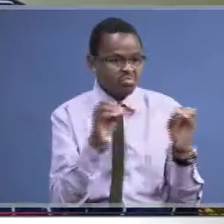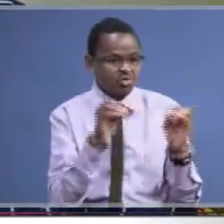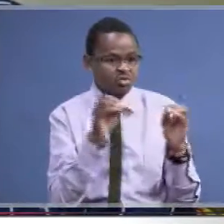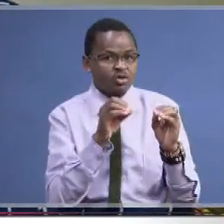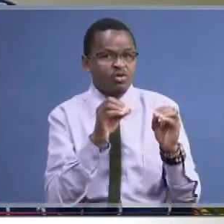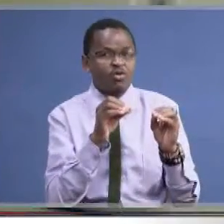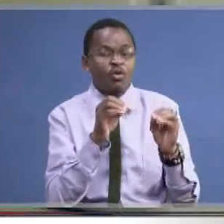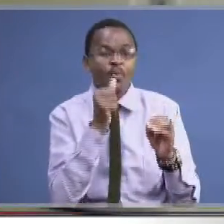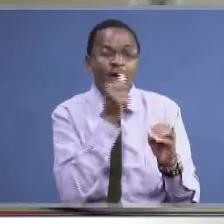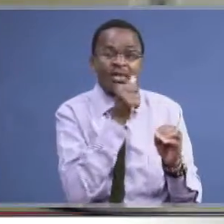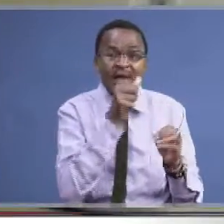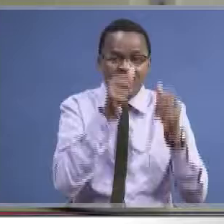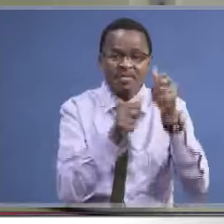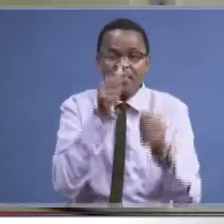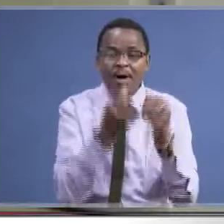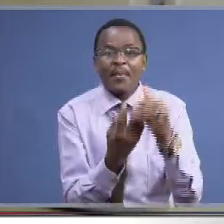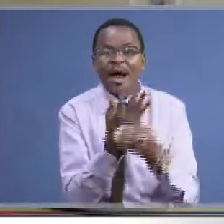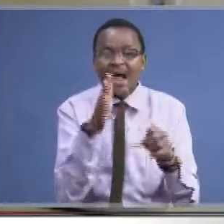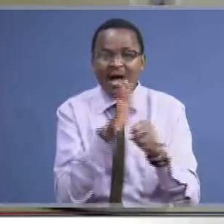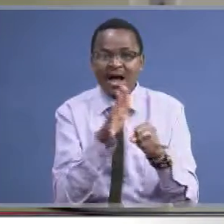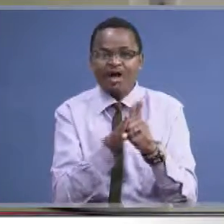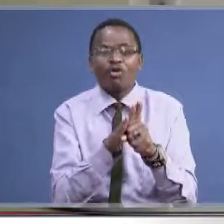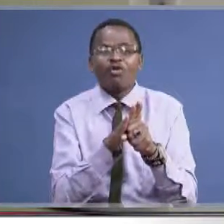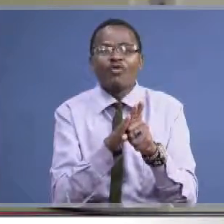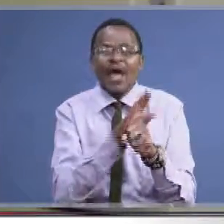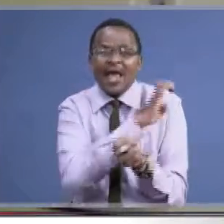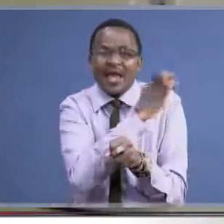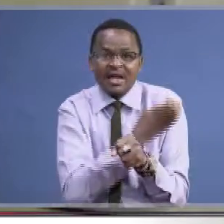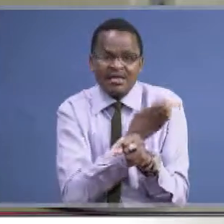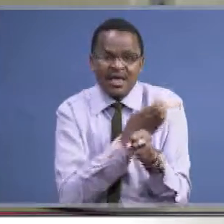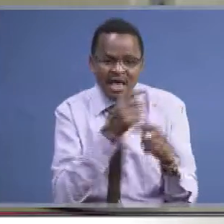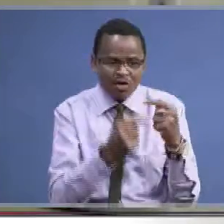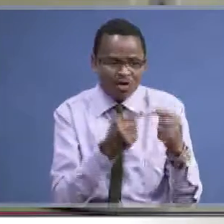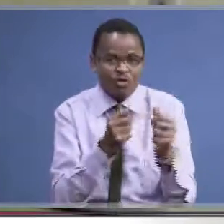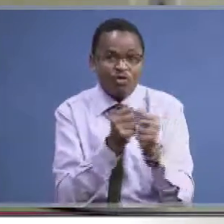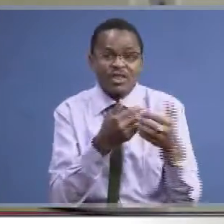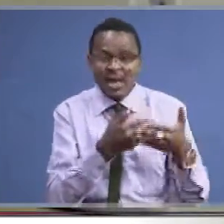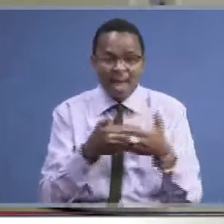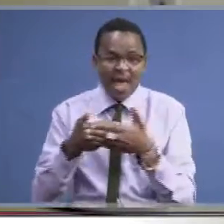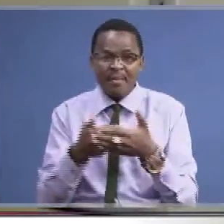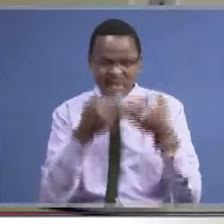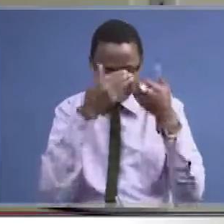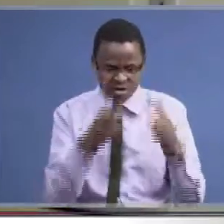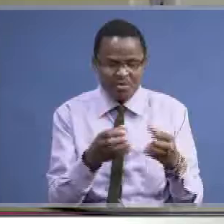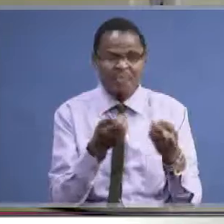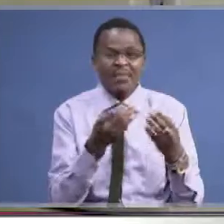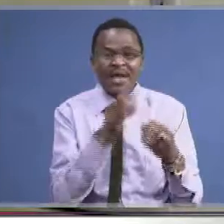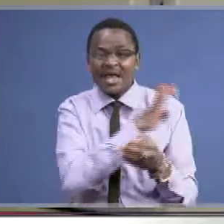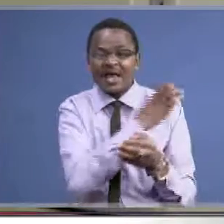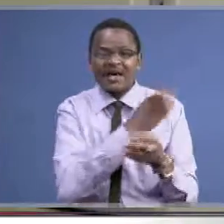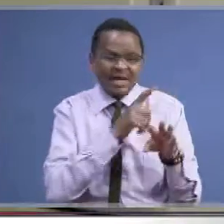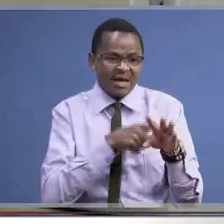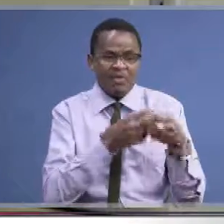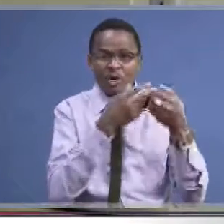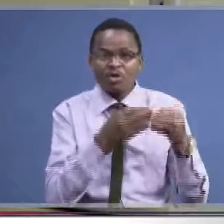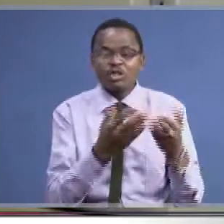been breastfed. The milk they are producing has a lot of calories. So as they are breastfeeding their baby, that means they are losing a lot of calories. And when you are losing